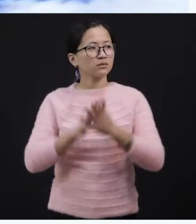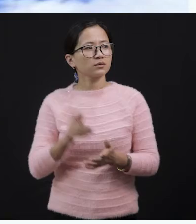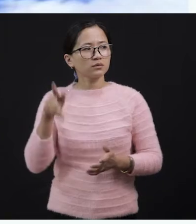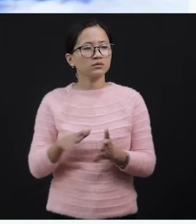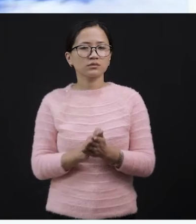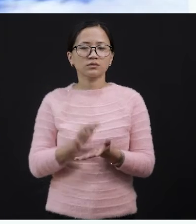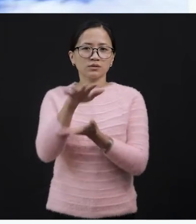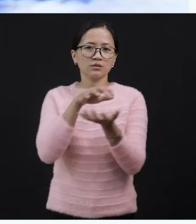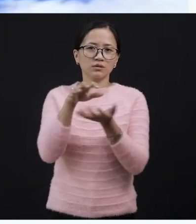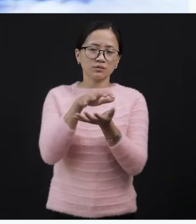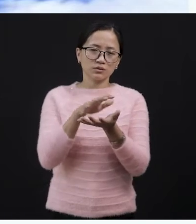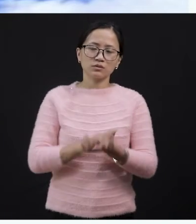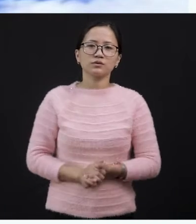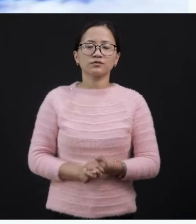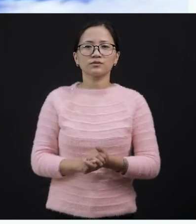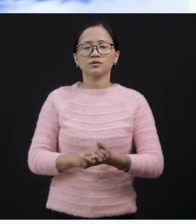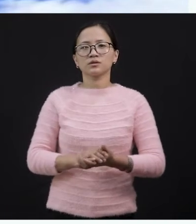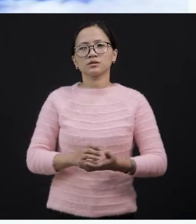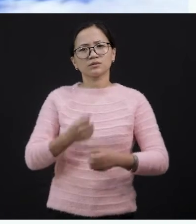it is a mixture of gas.